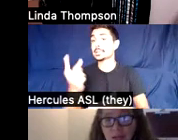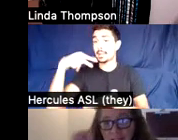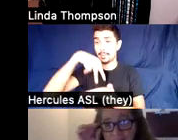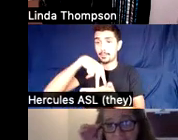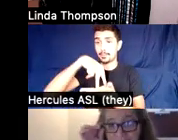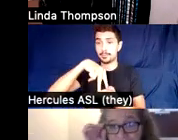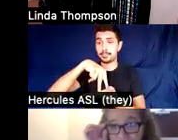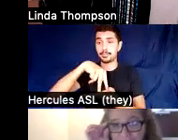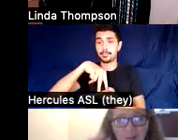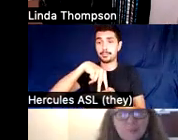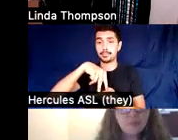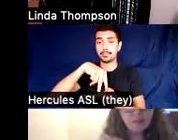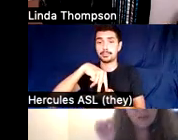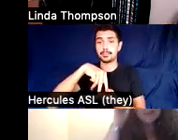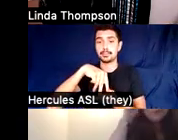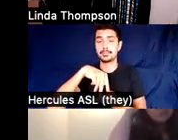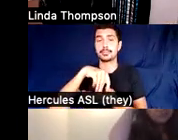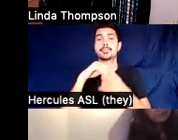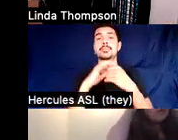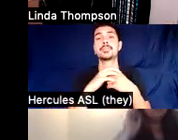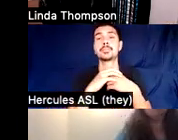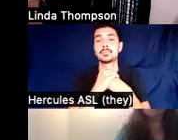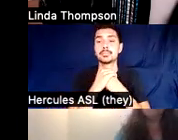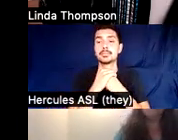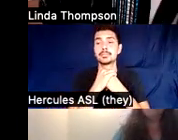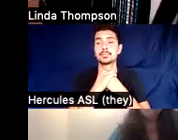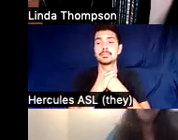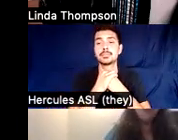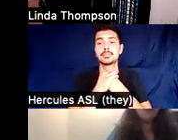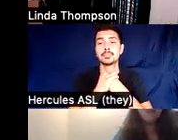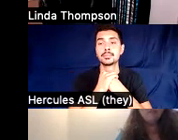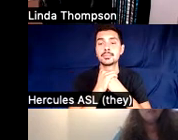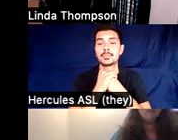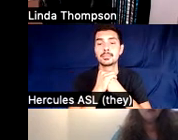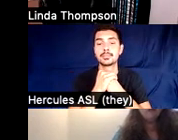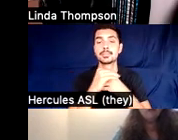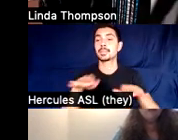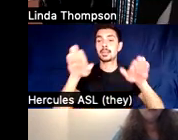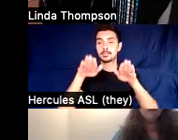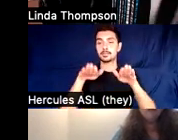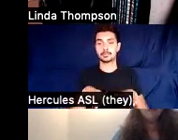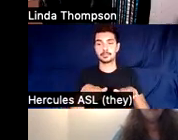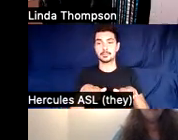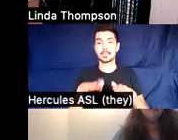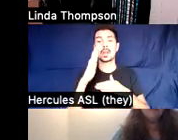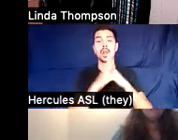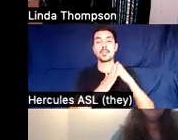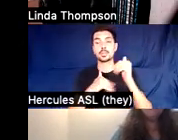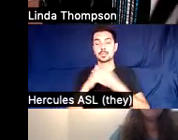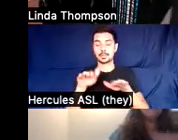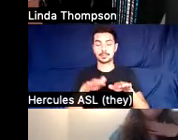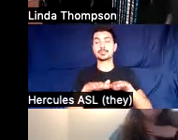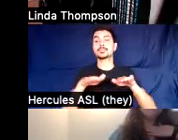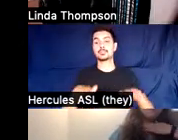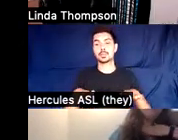from because I can't see. Okay. So get your feet comfortably apart and take